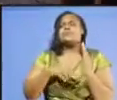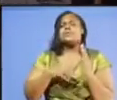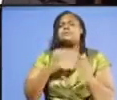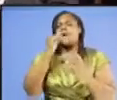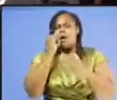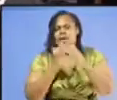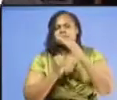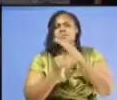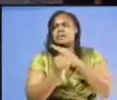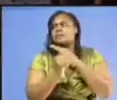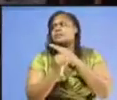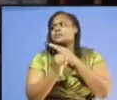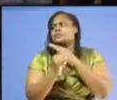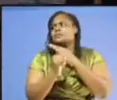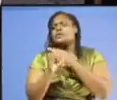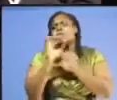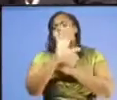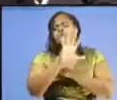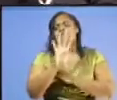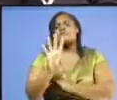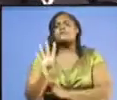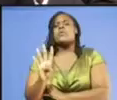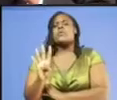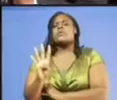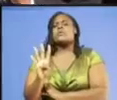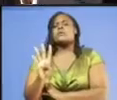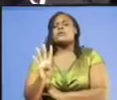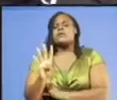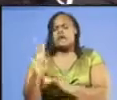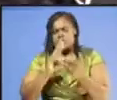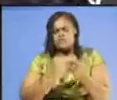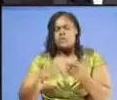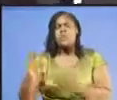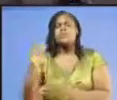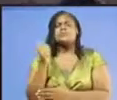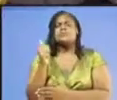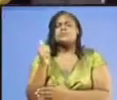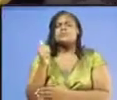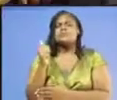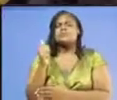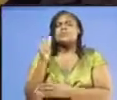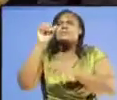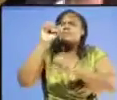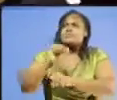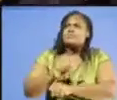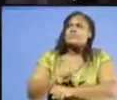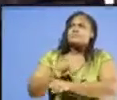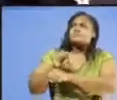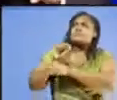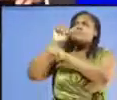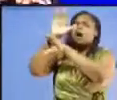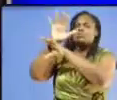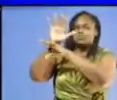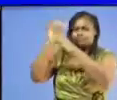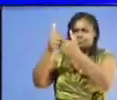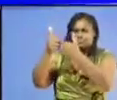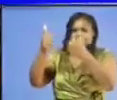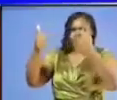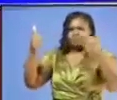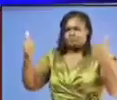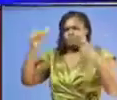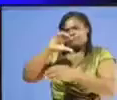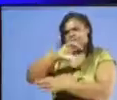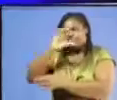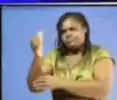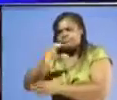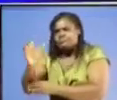Isaiah 54 and verse 10. The mountains will depart and the